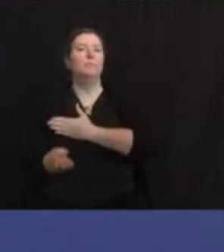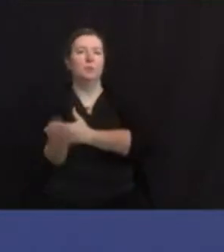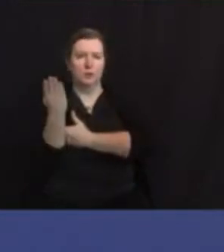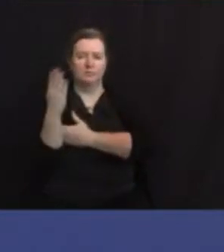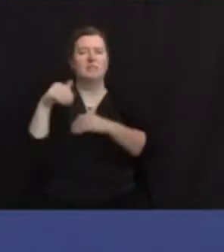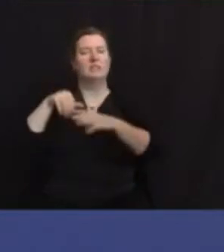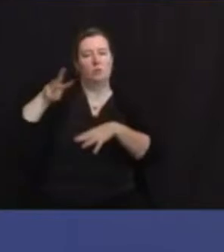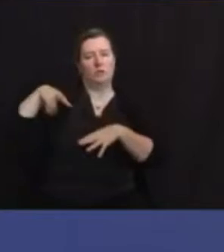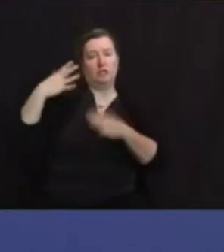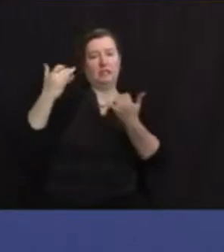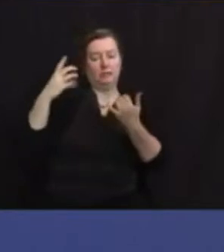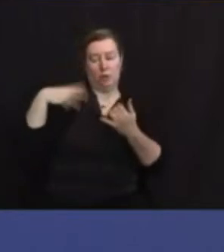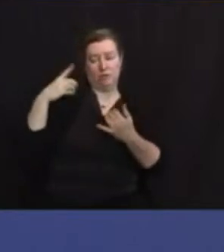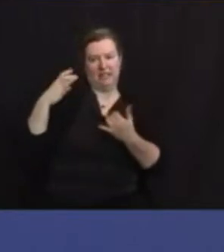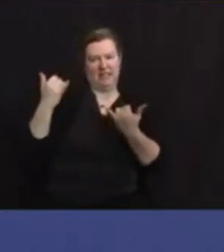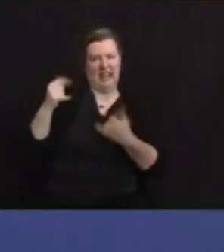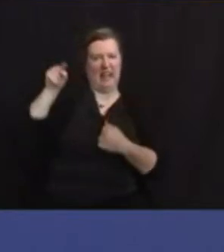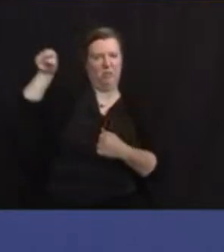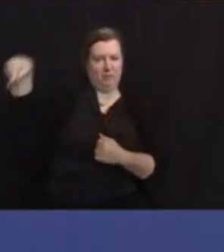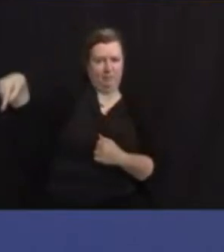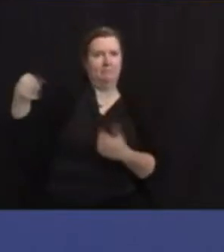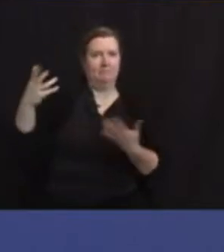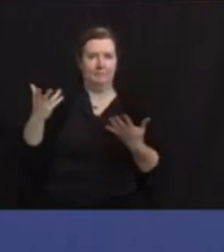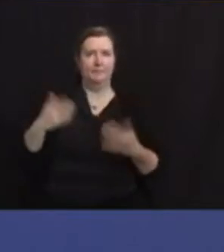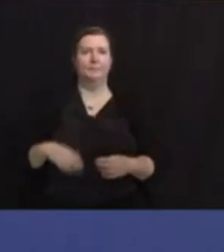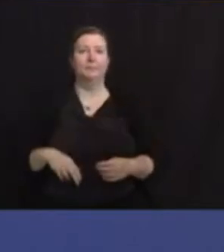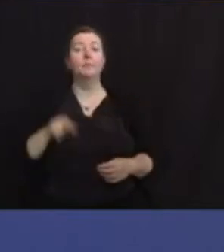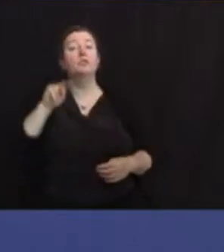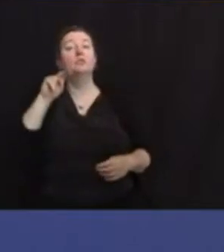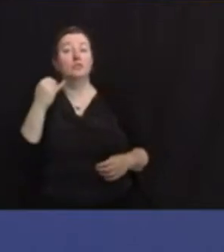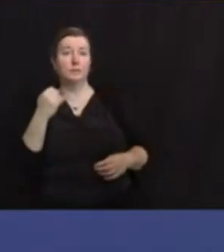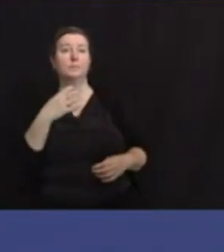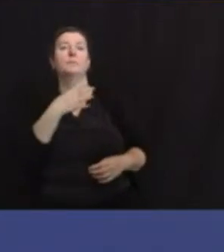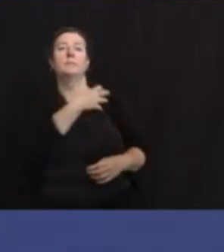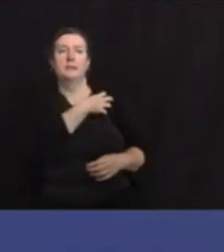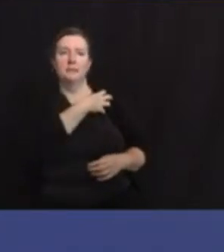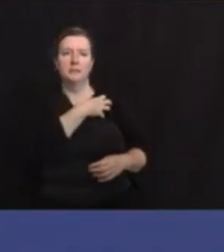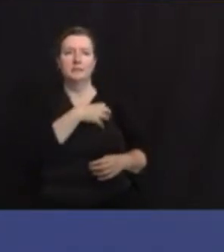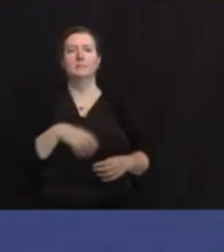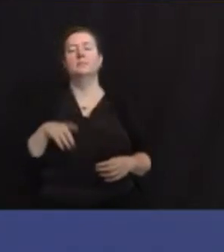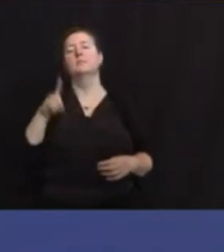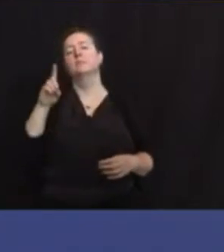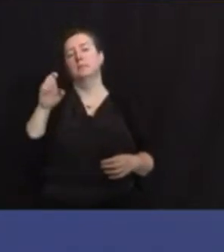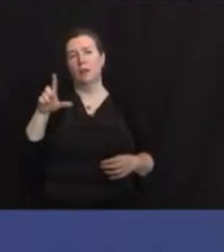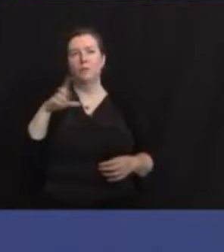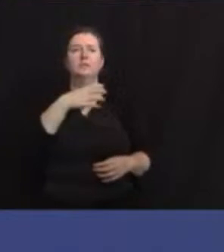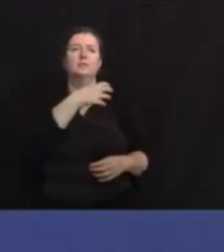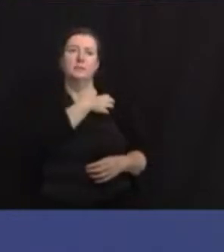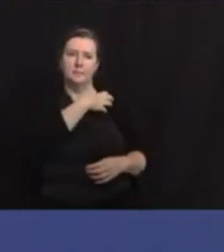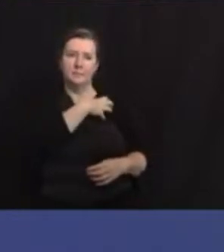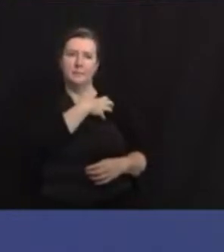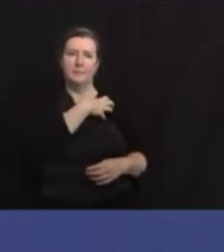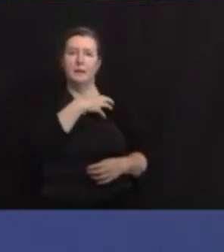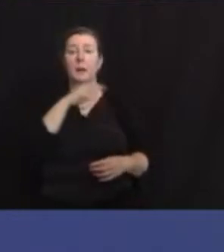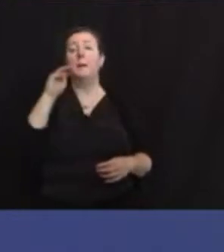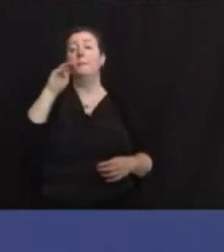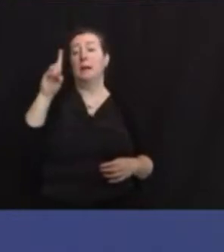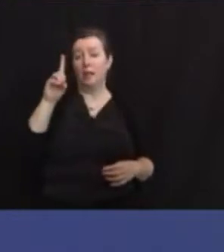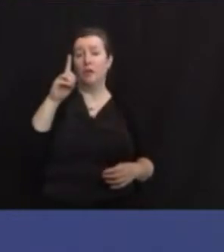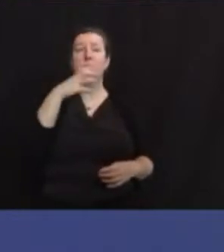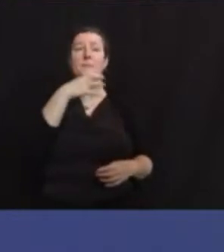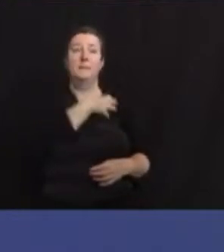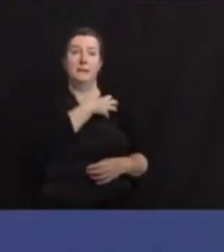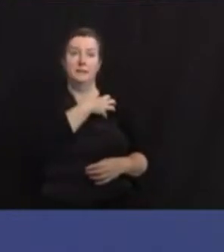the point that Jersey troopers and Delaware troopers and Maryland troopers had the honor of escorting his family to the nation's